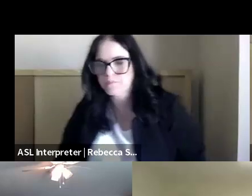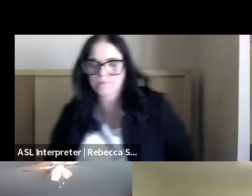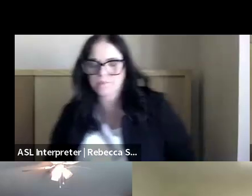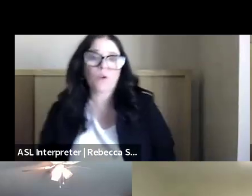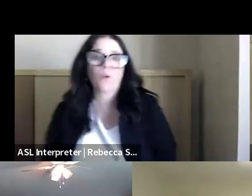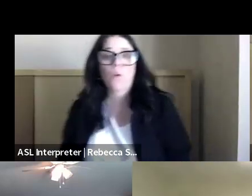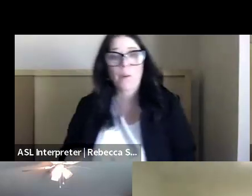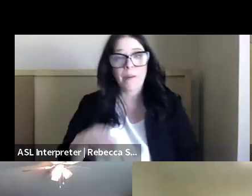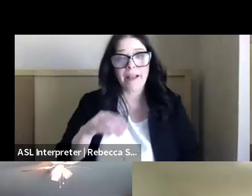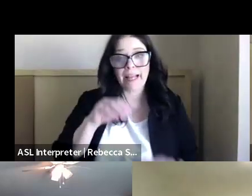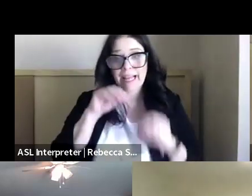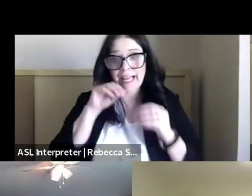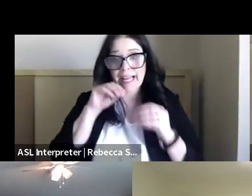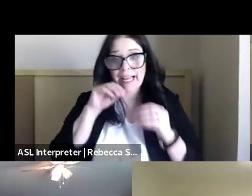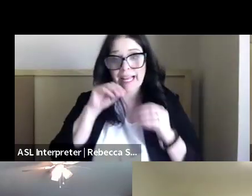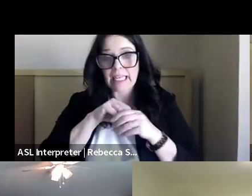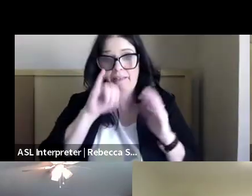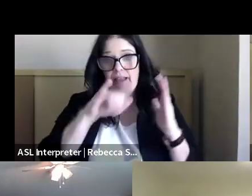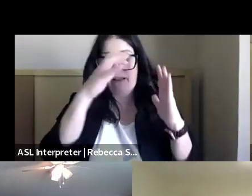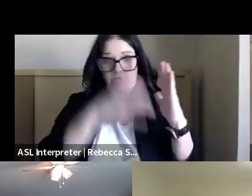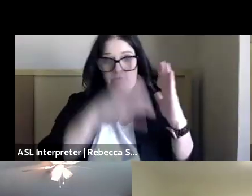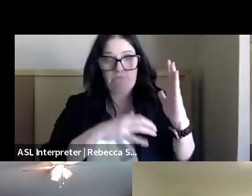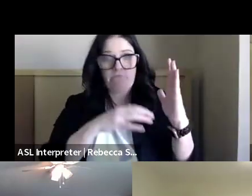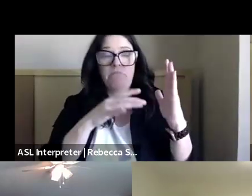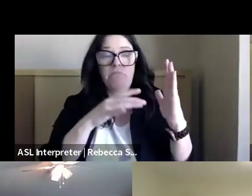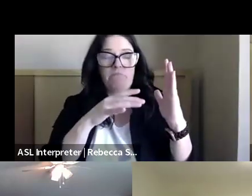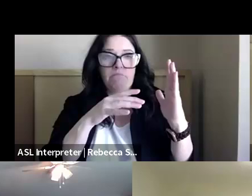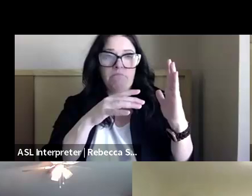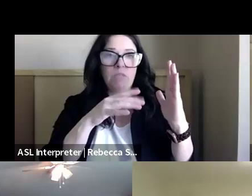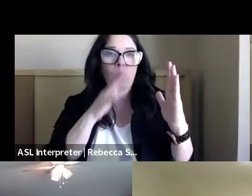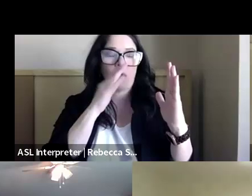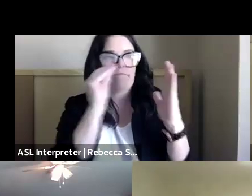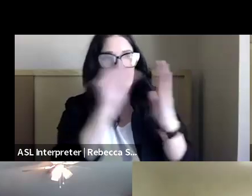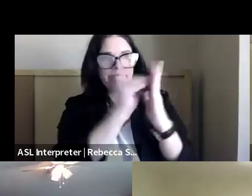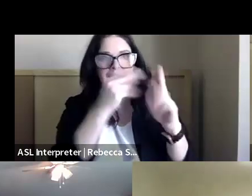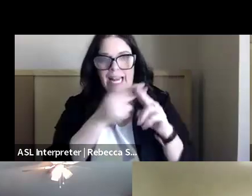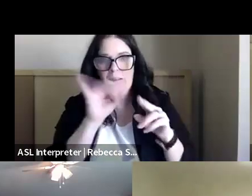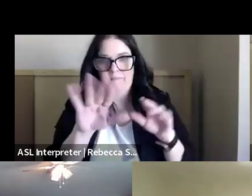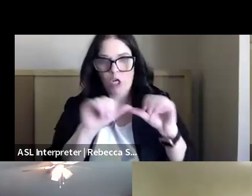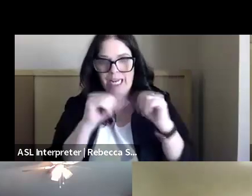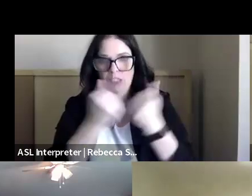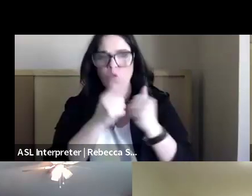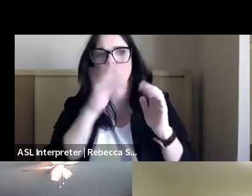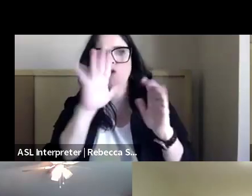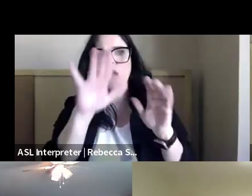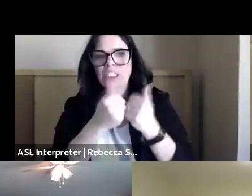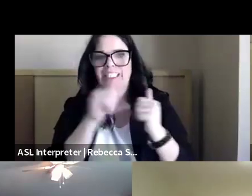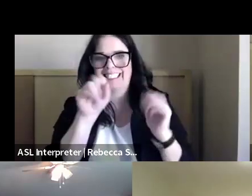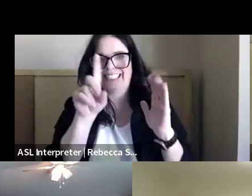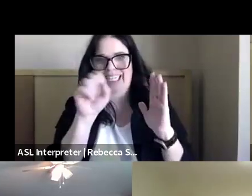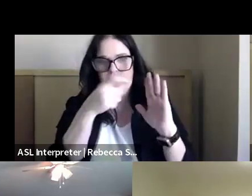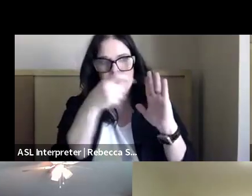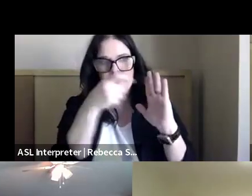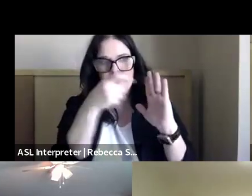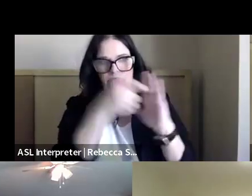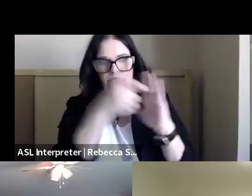instrument, you will actually name the organization, the agency that is your DSE, and that they will